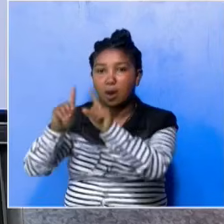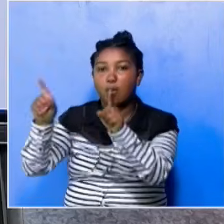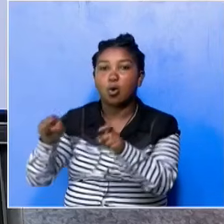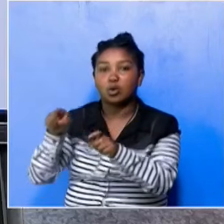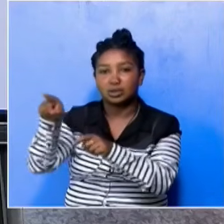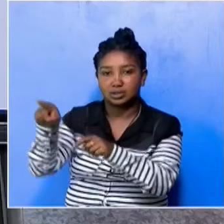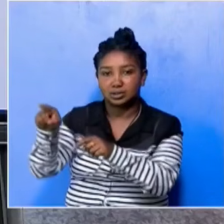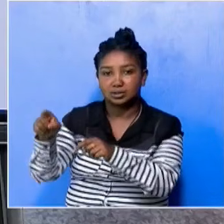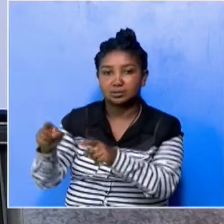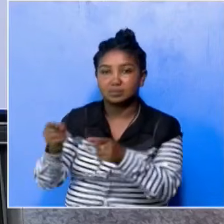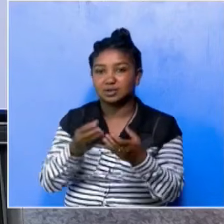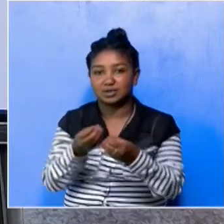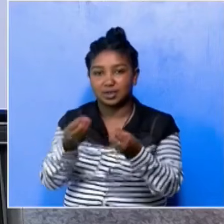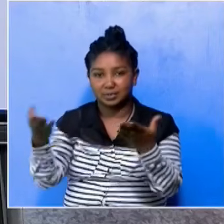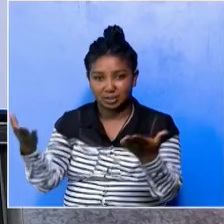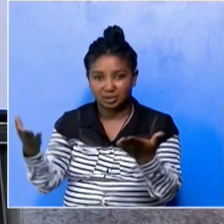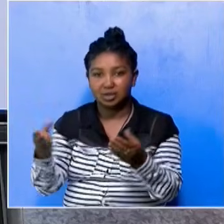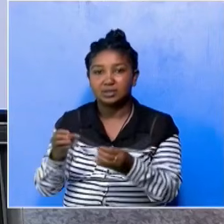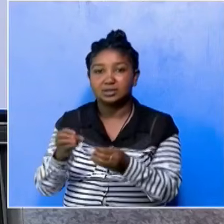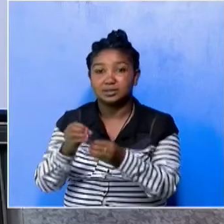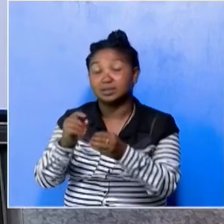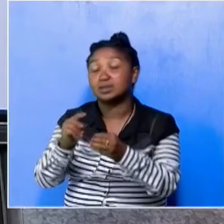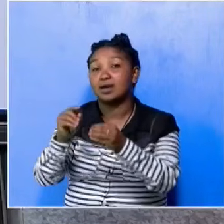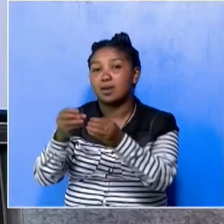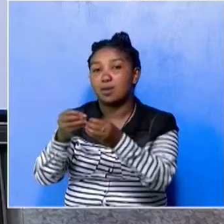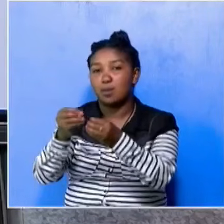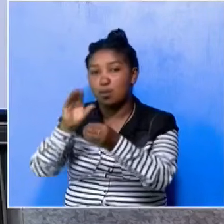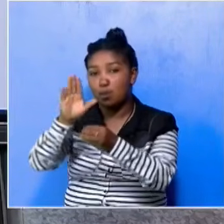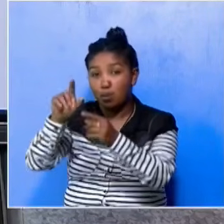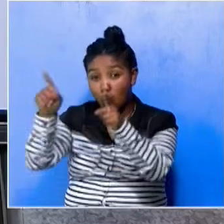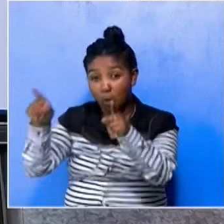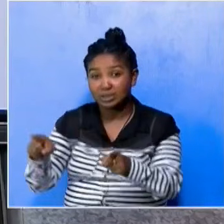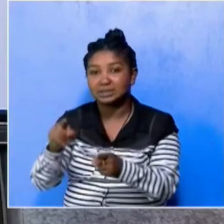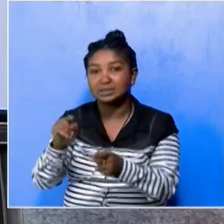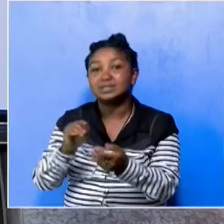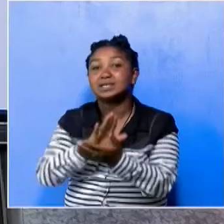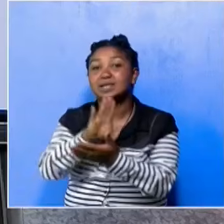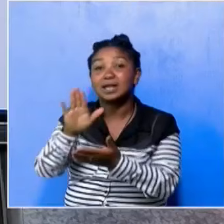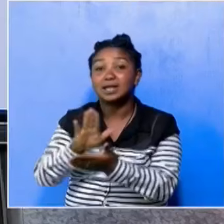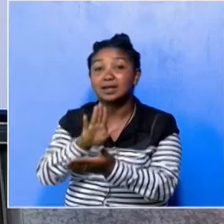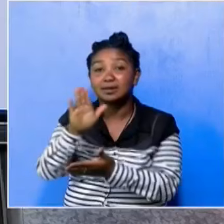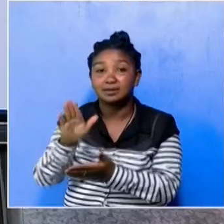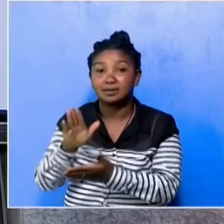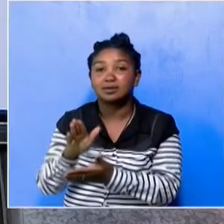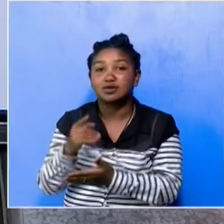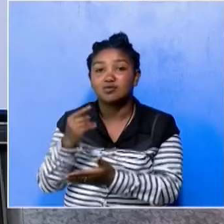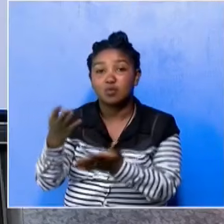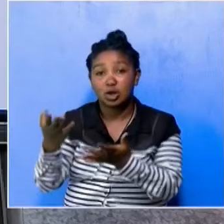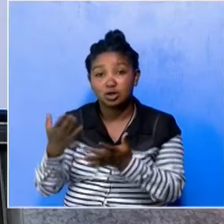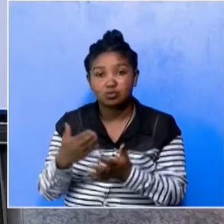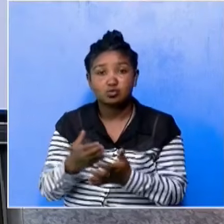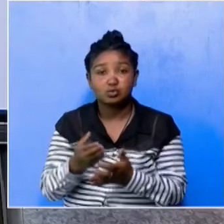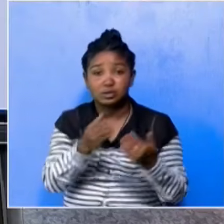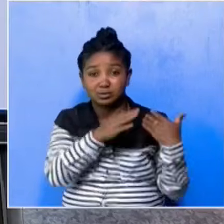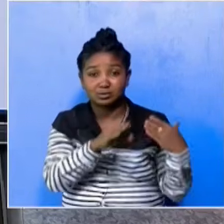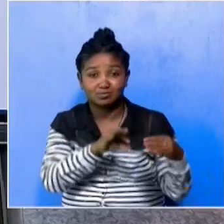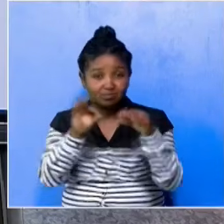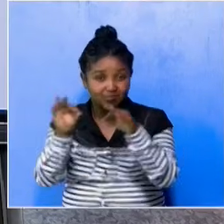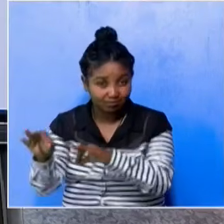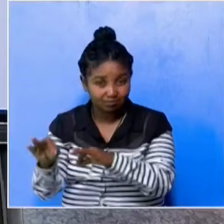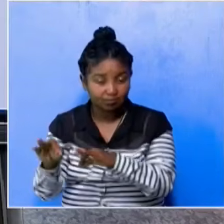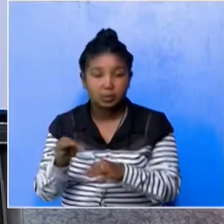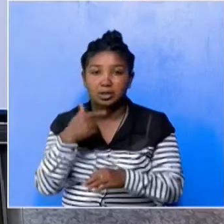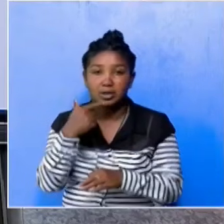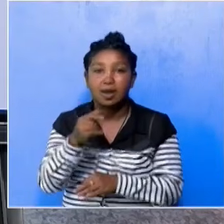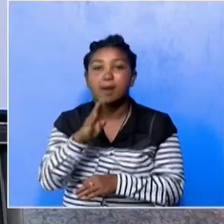the object, okay? The board is cleaned. If you want to mention the subject, you can